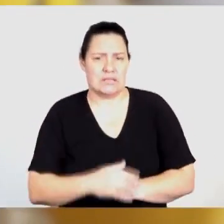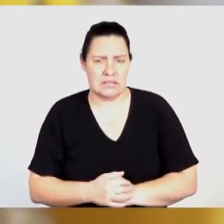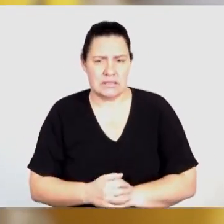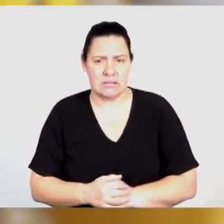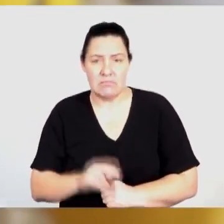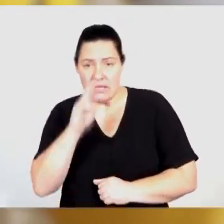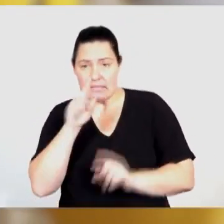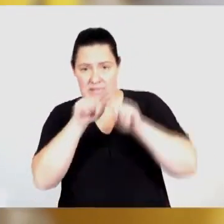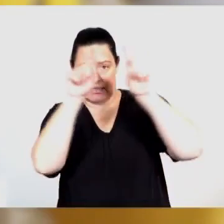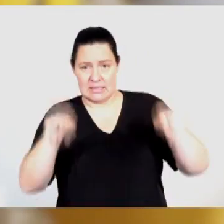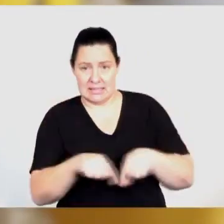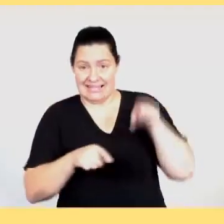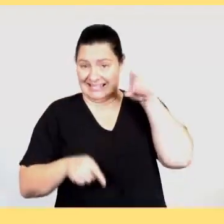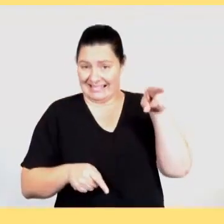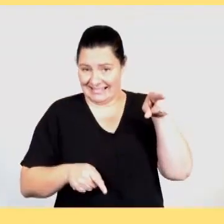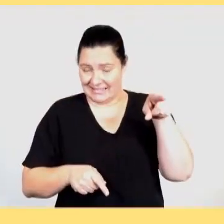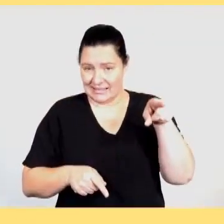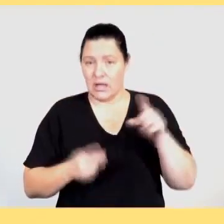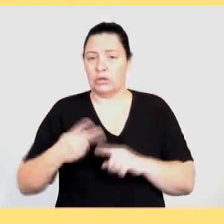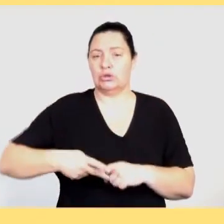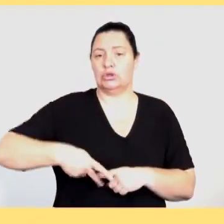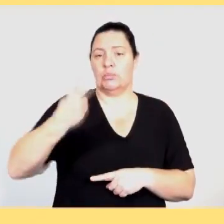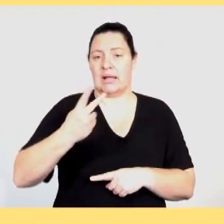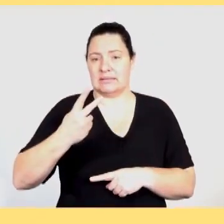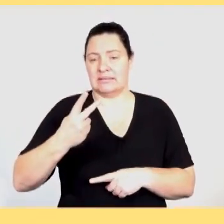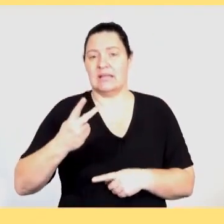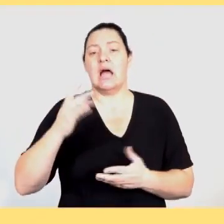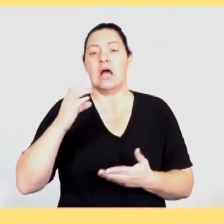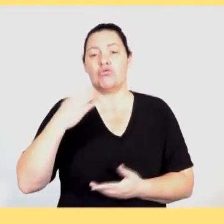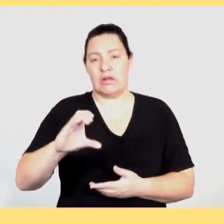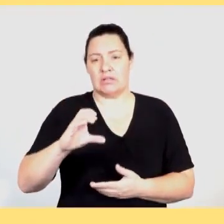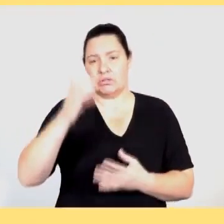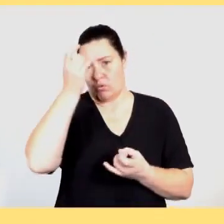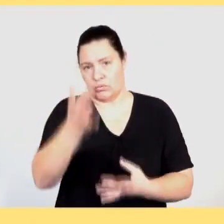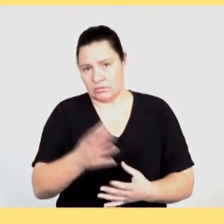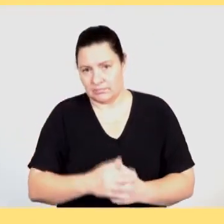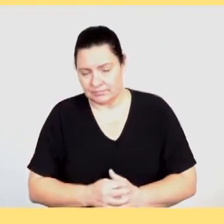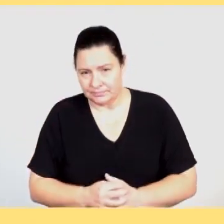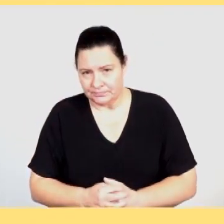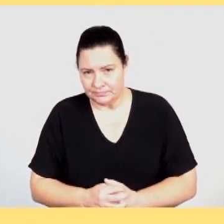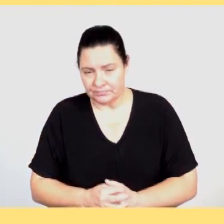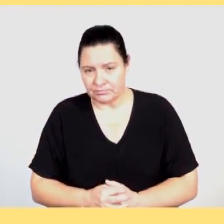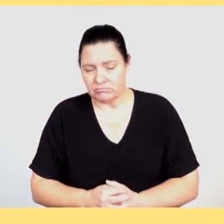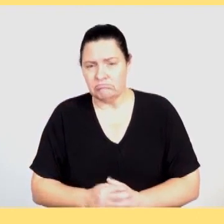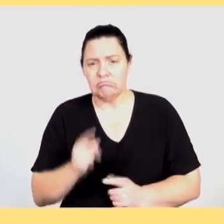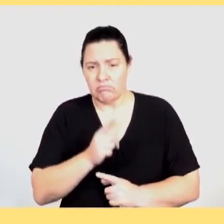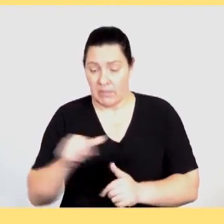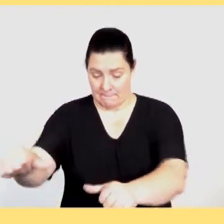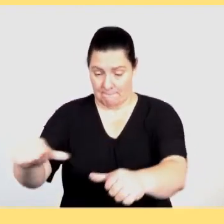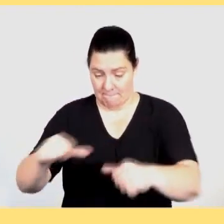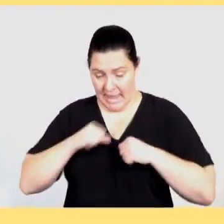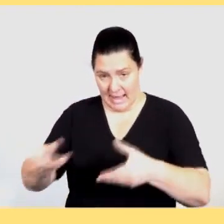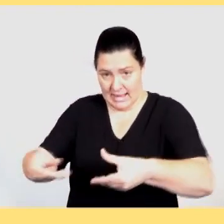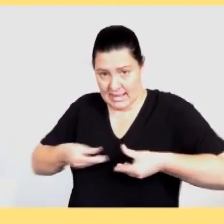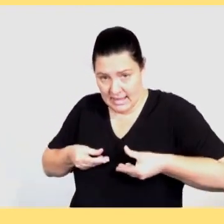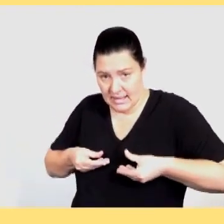document? What you see on your screen is what we call a duplicate credit note. When a debtor